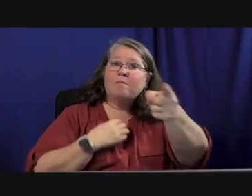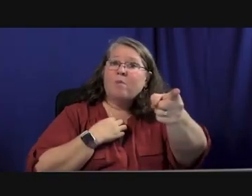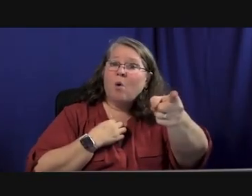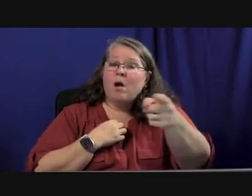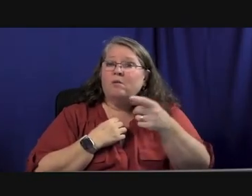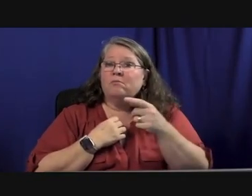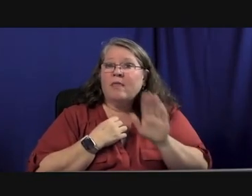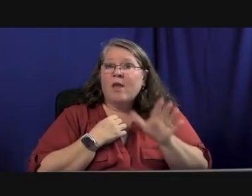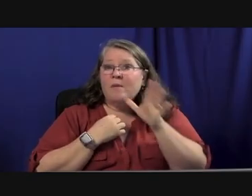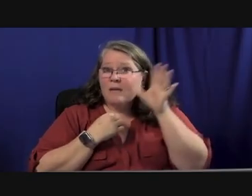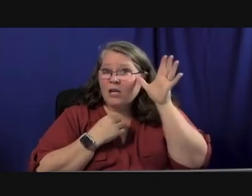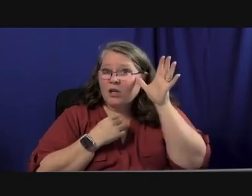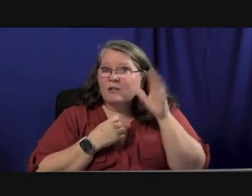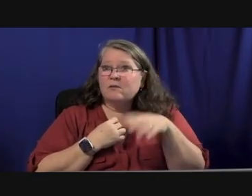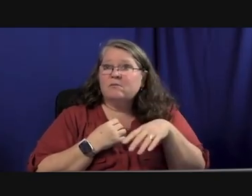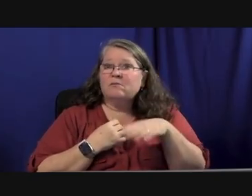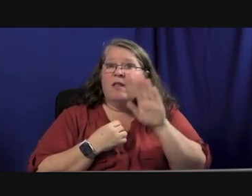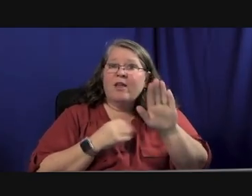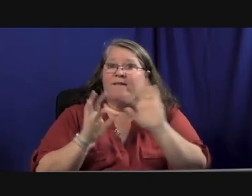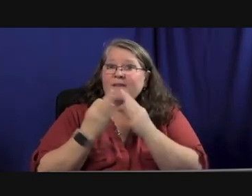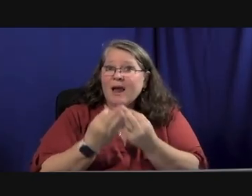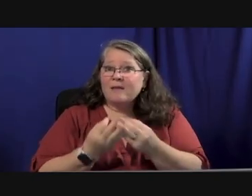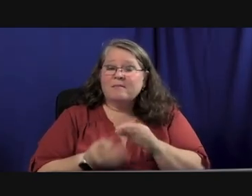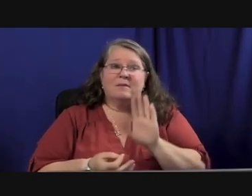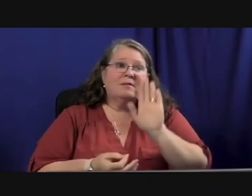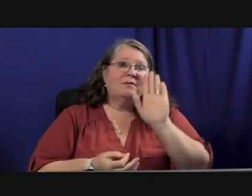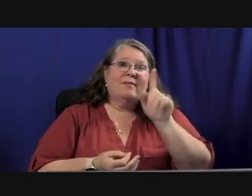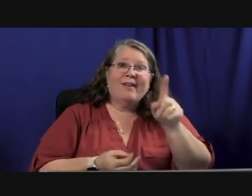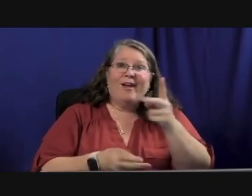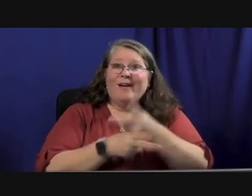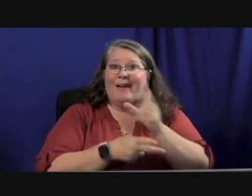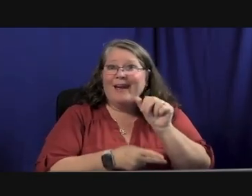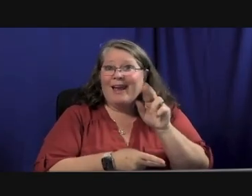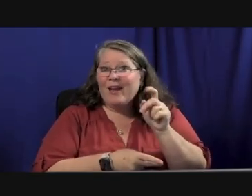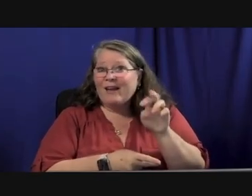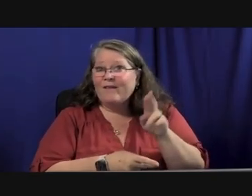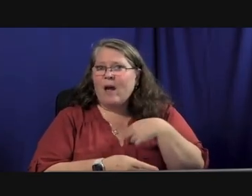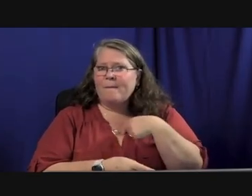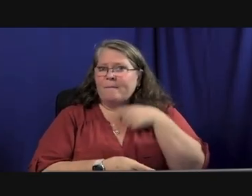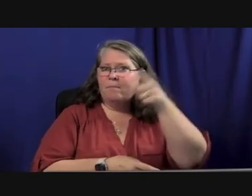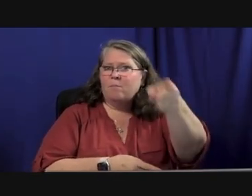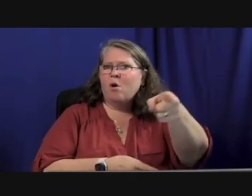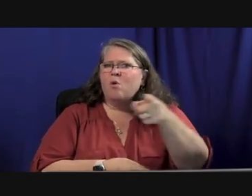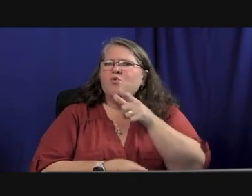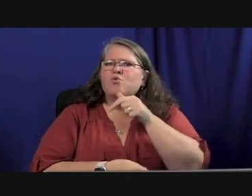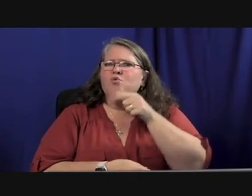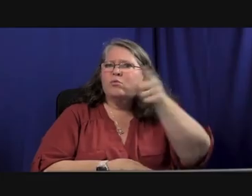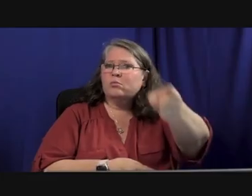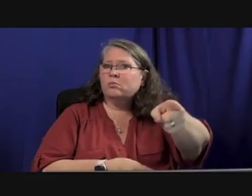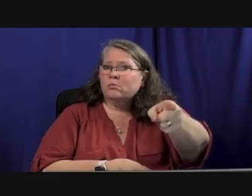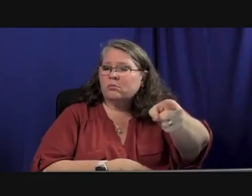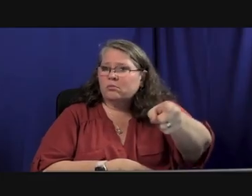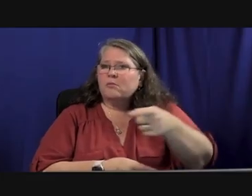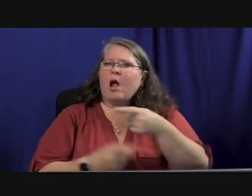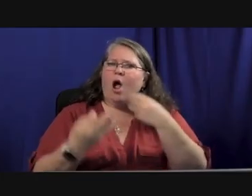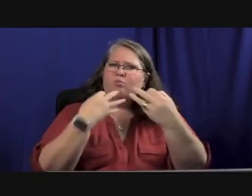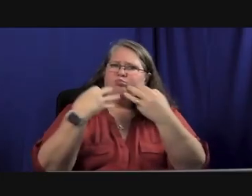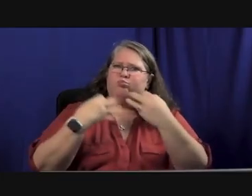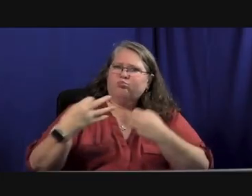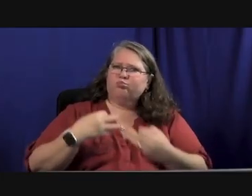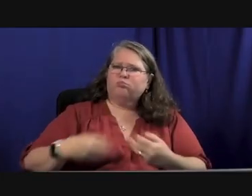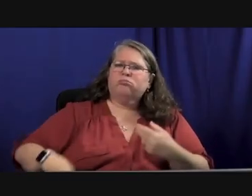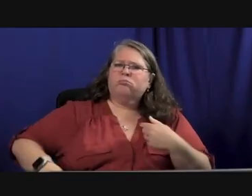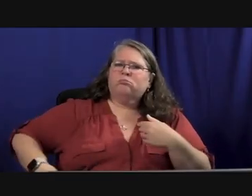the room. Or maybe they'll point at their parents and their family and or their caregiver and they'll point and they'll say, well, who is